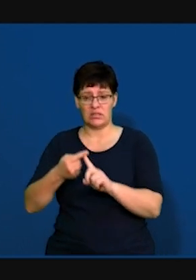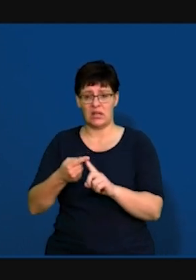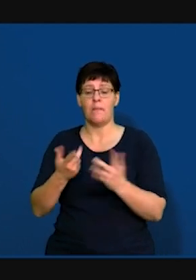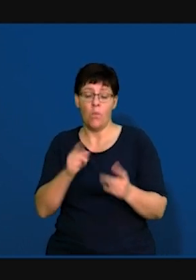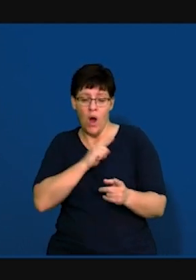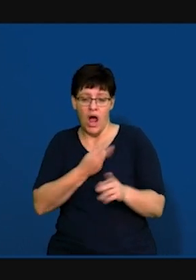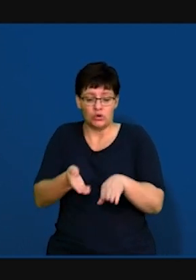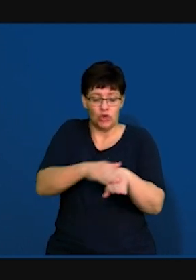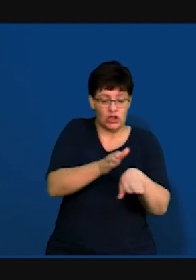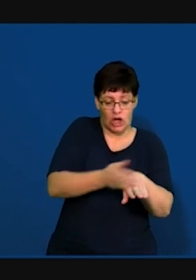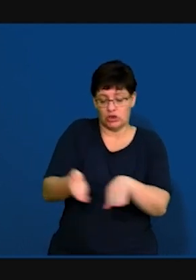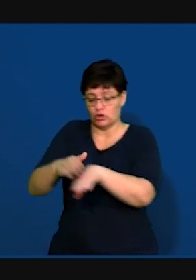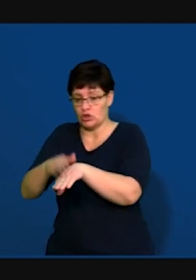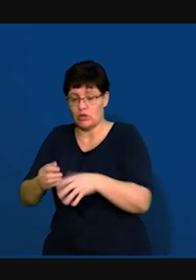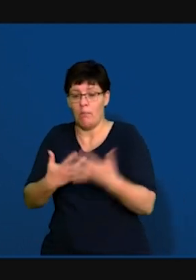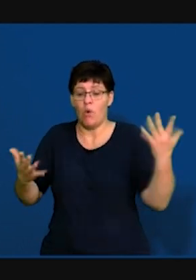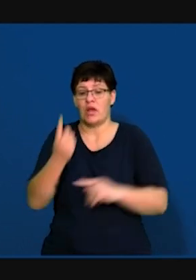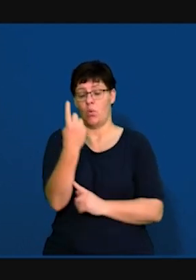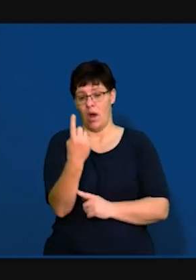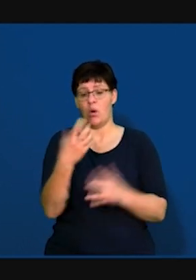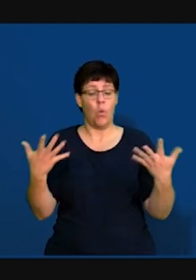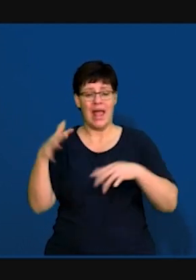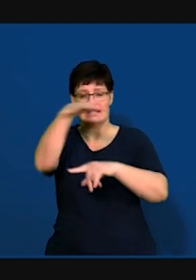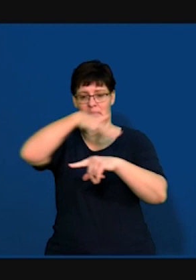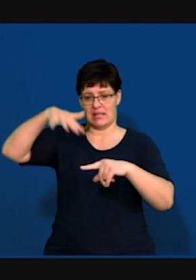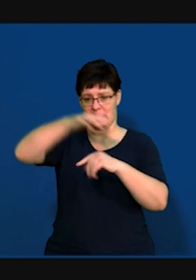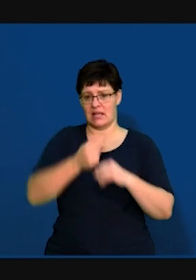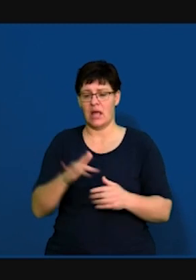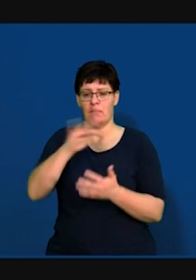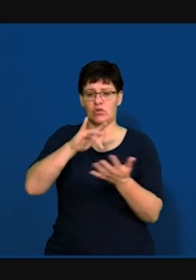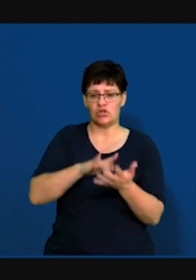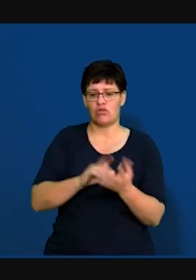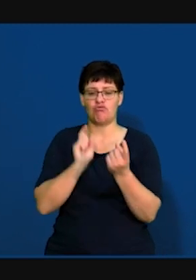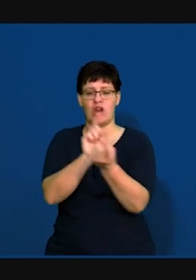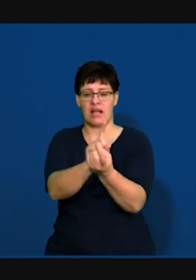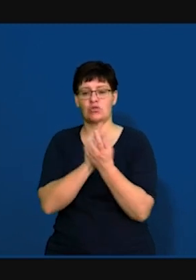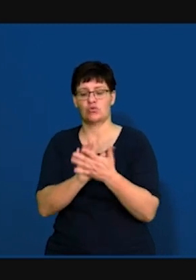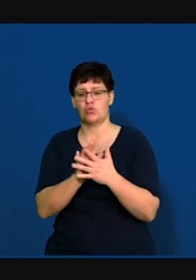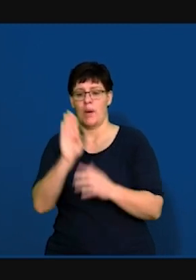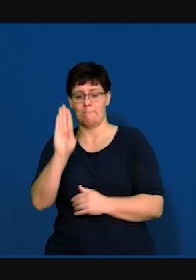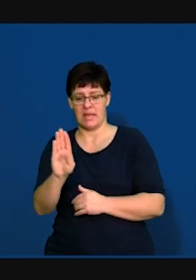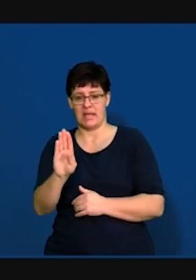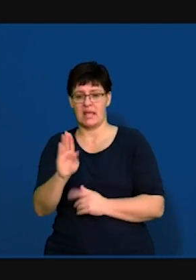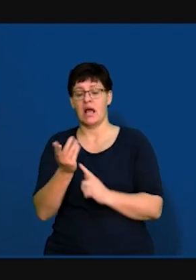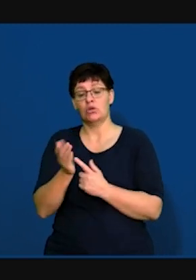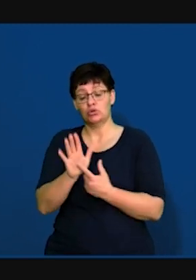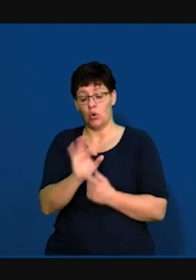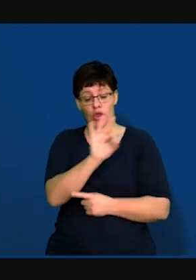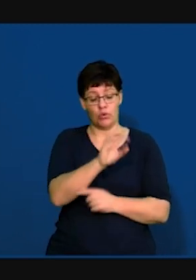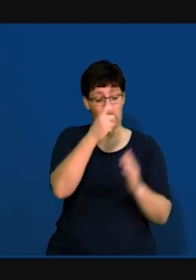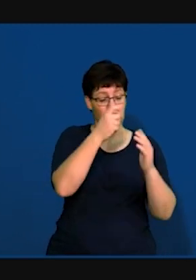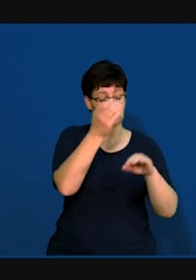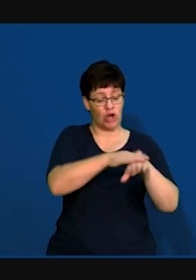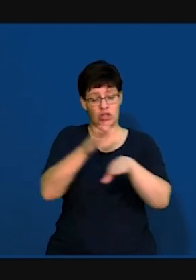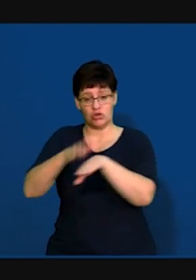charge in space. So the diagram below shows the charges positioned relative to B. The diagram shows 3 charges that are placed at a